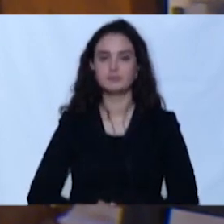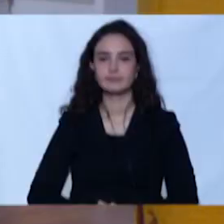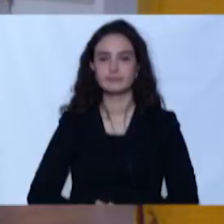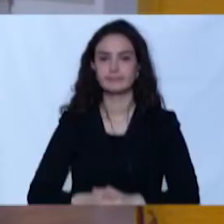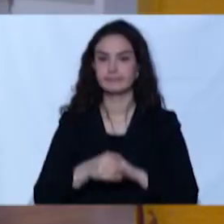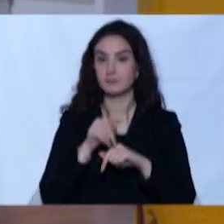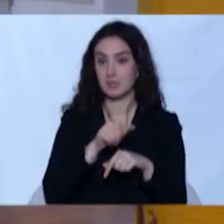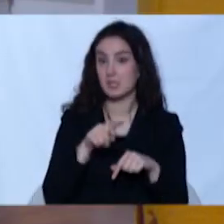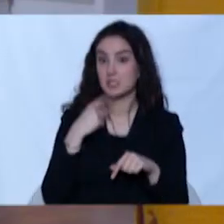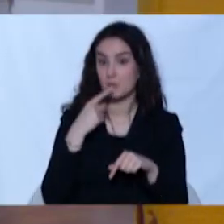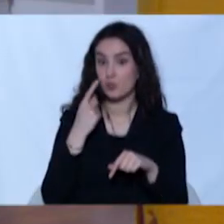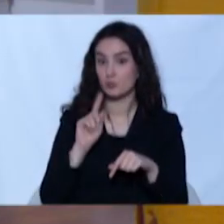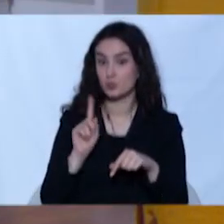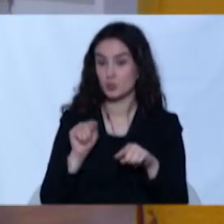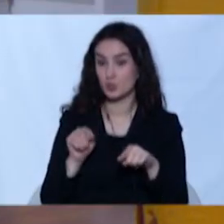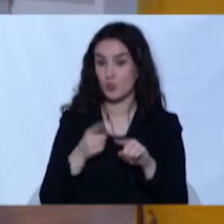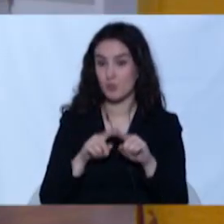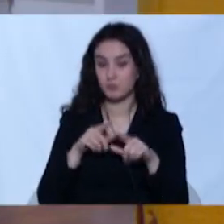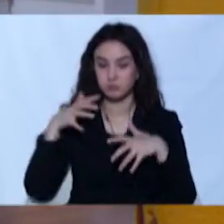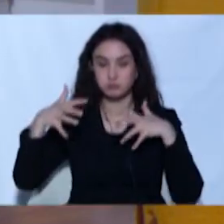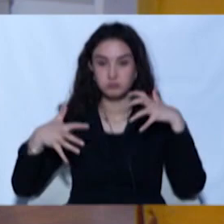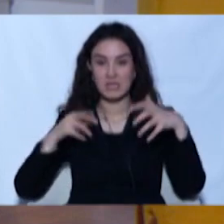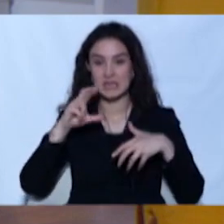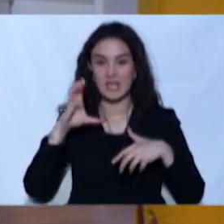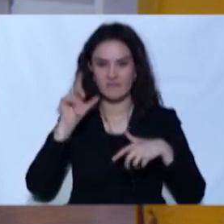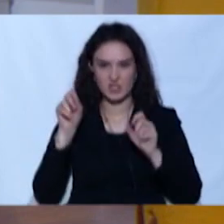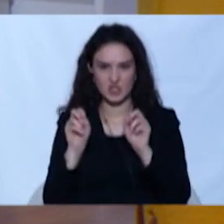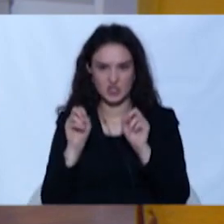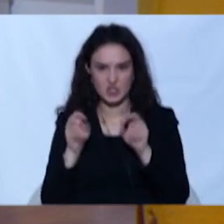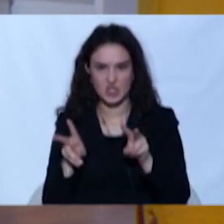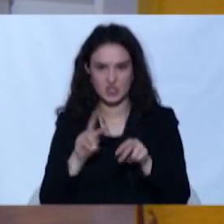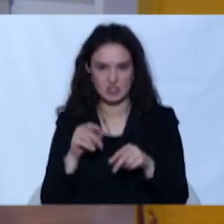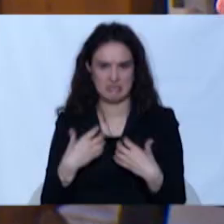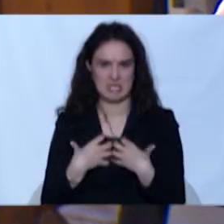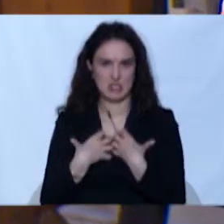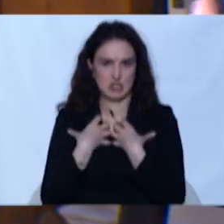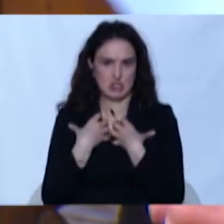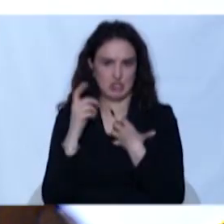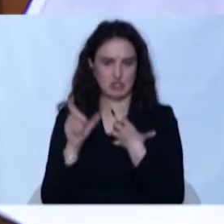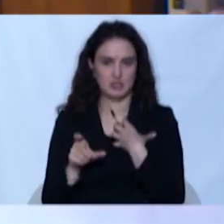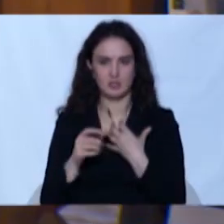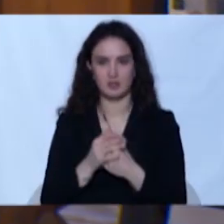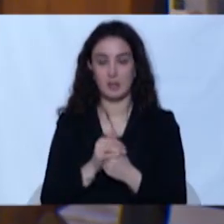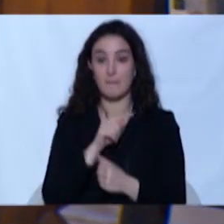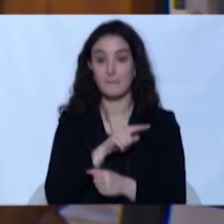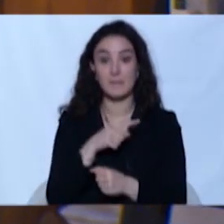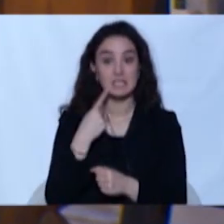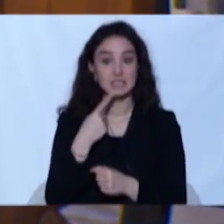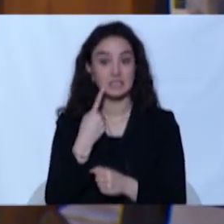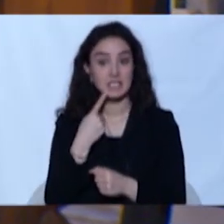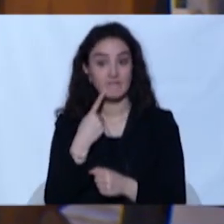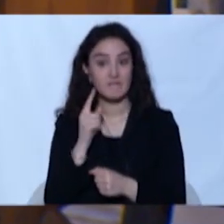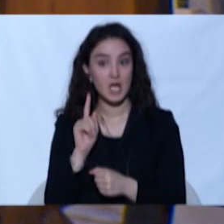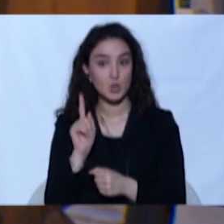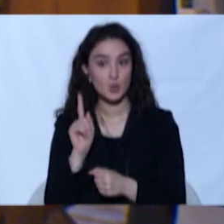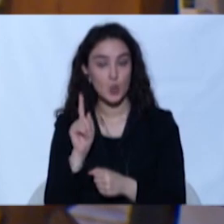He says the Gruffalo is scary and terrible. Ooh. He says that